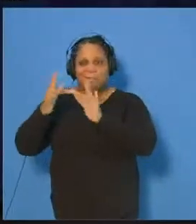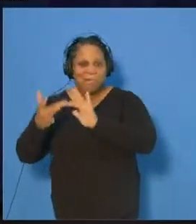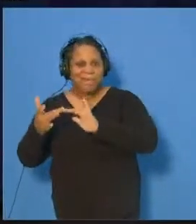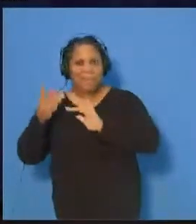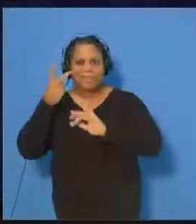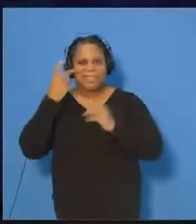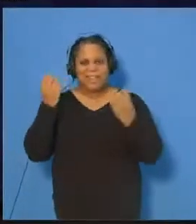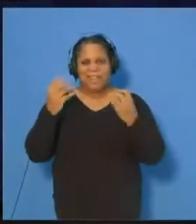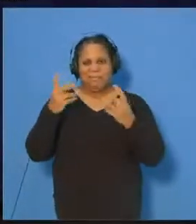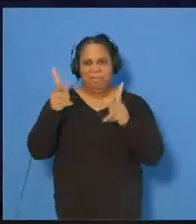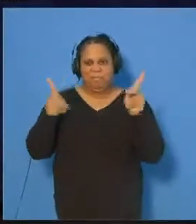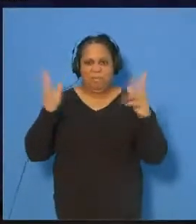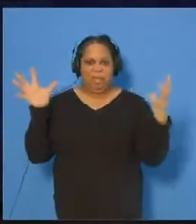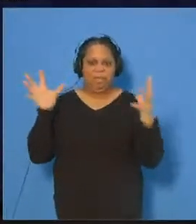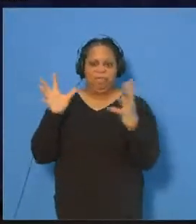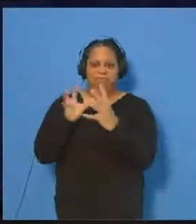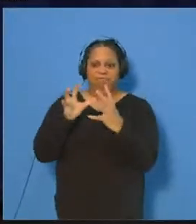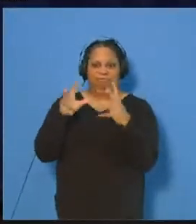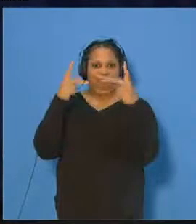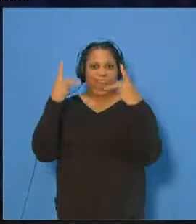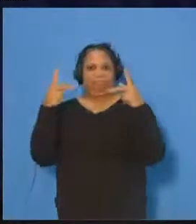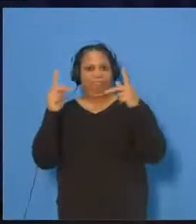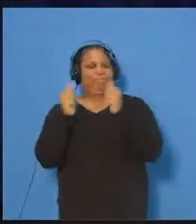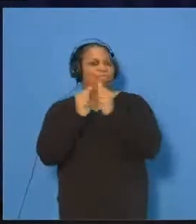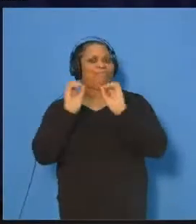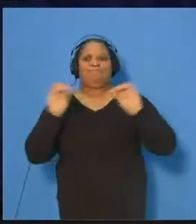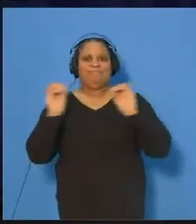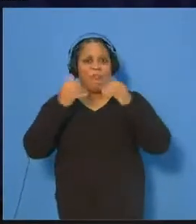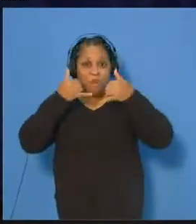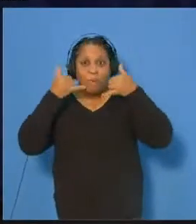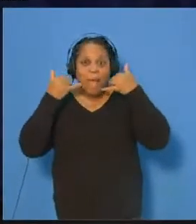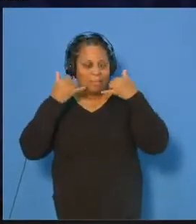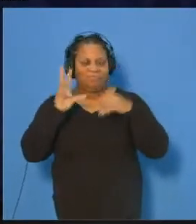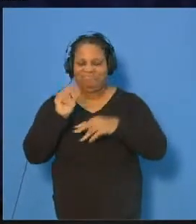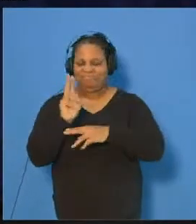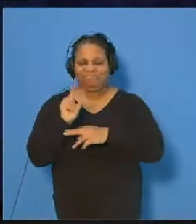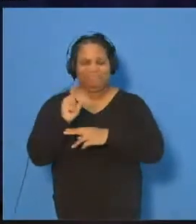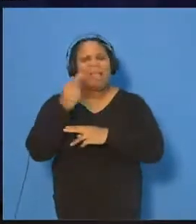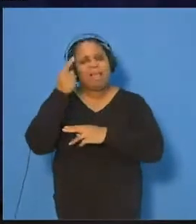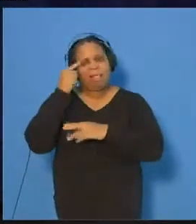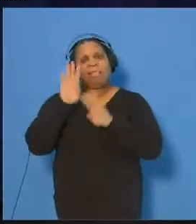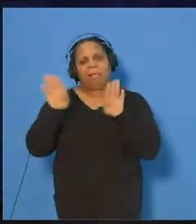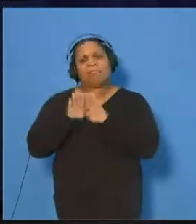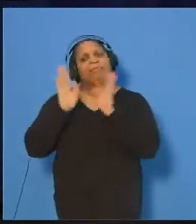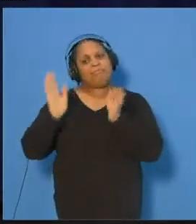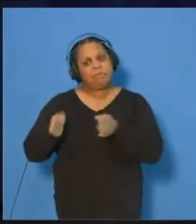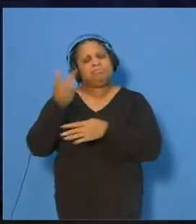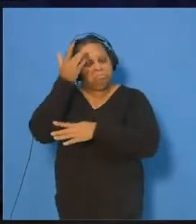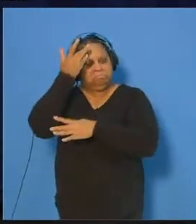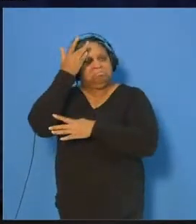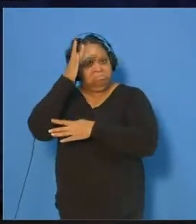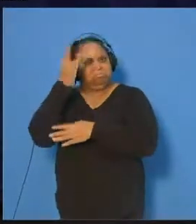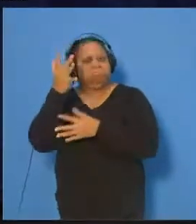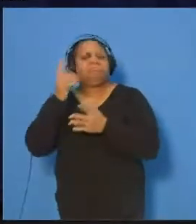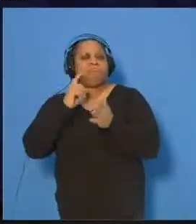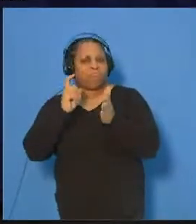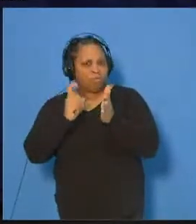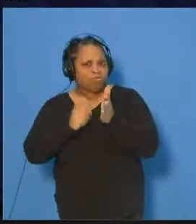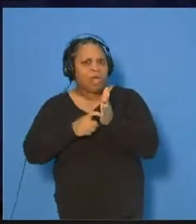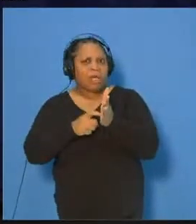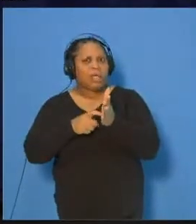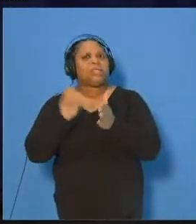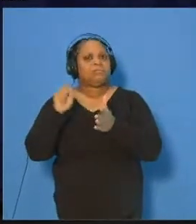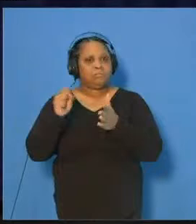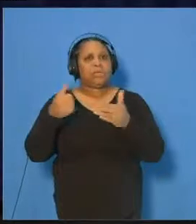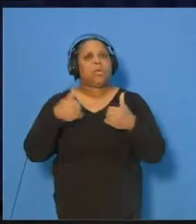house closely packed together without masks on their face. I think that Bermudians are going to be smart because we want to recognize that if we